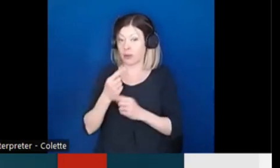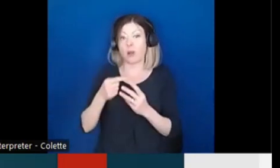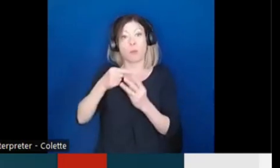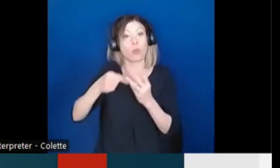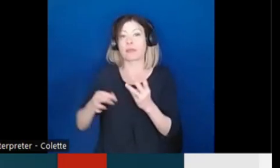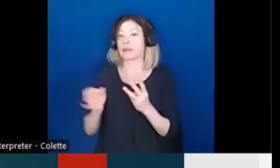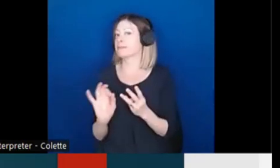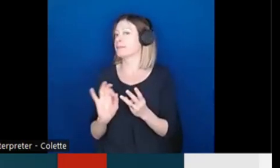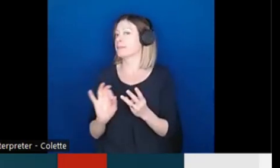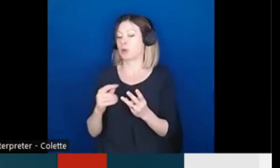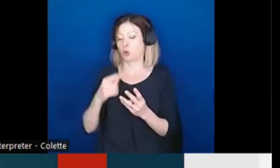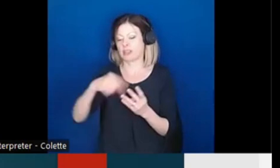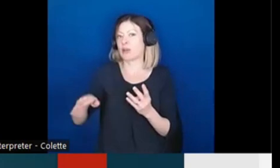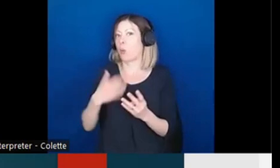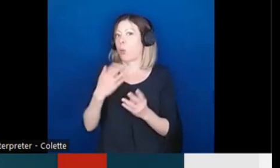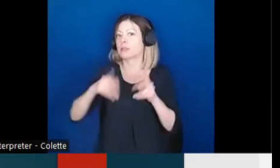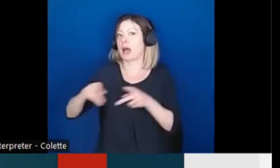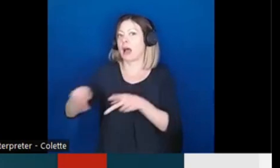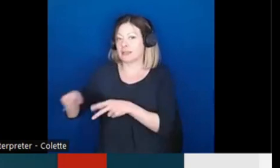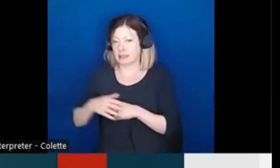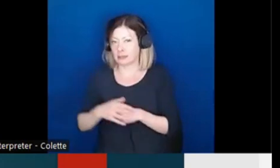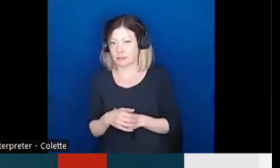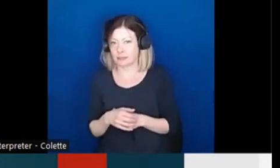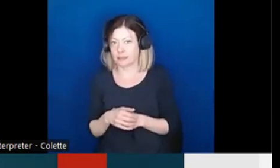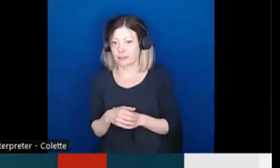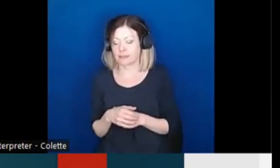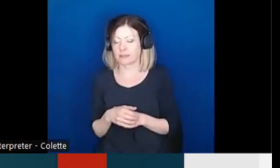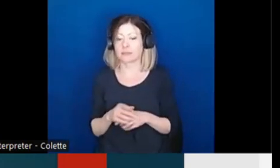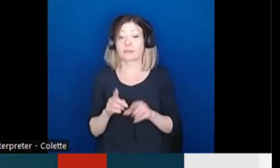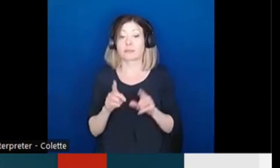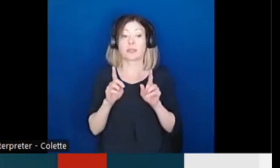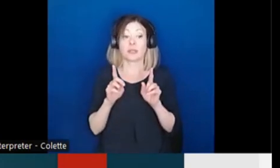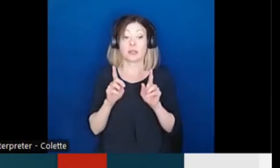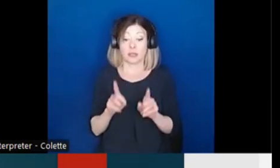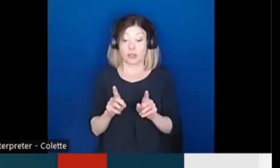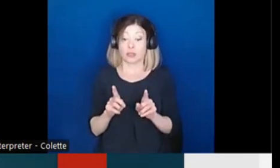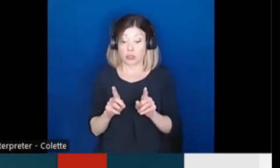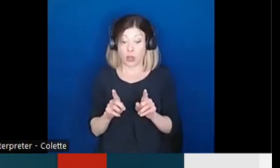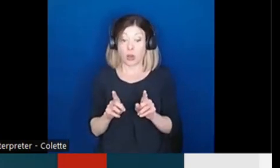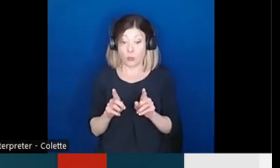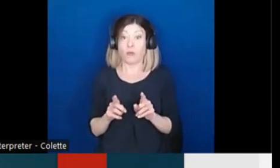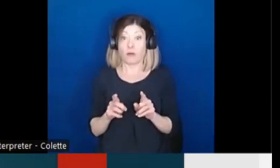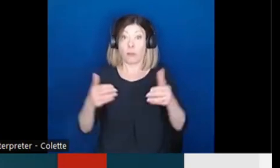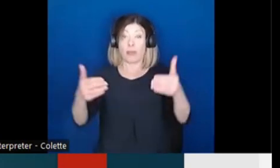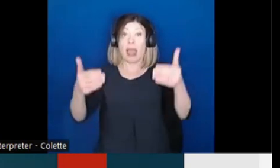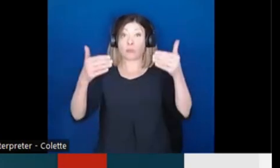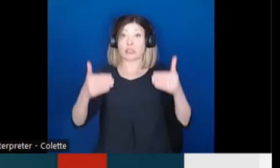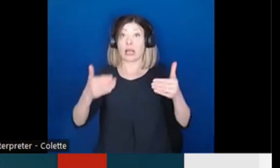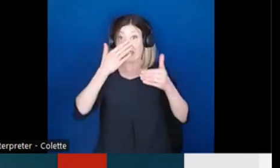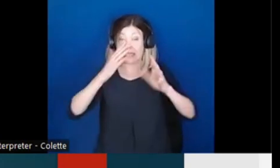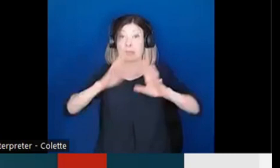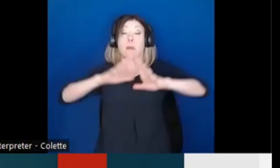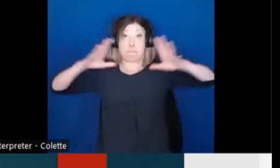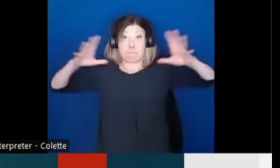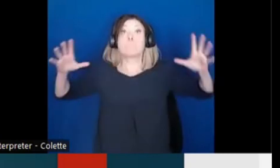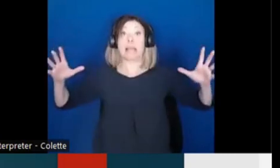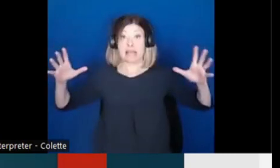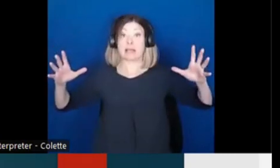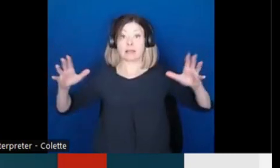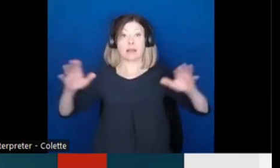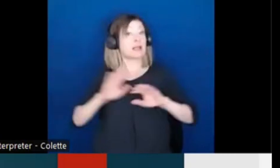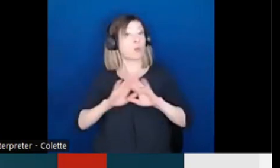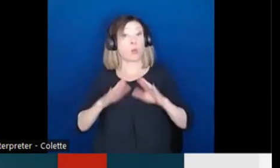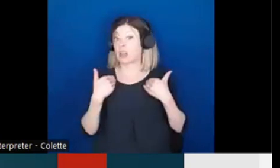died by then. So it's not even as big on the inside as it looks like on the outside. It wasn't luxurious